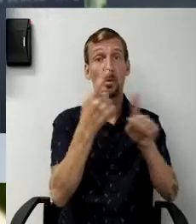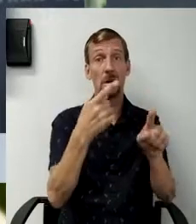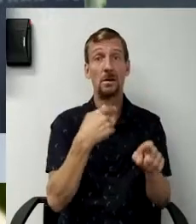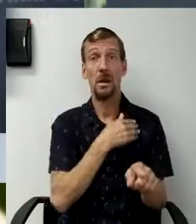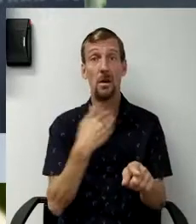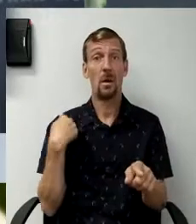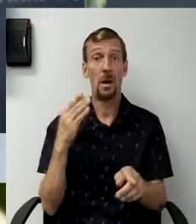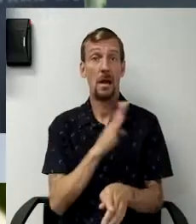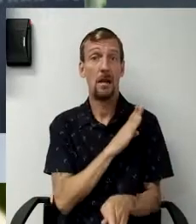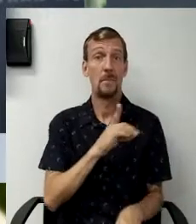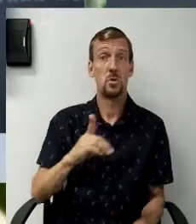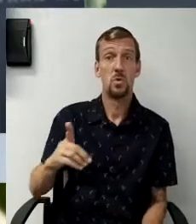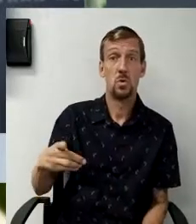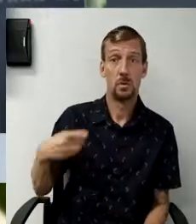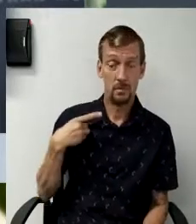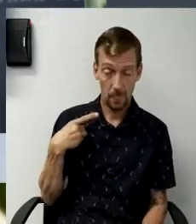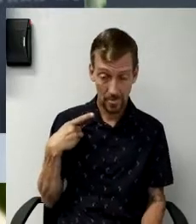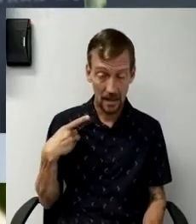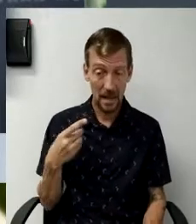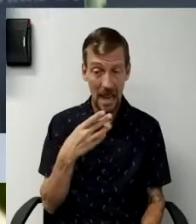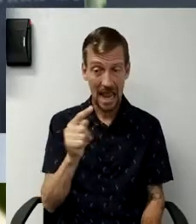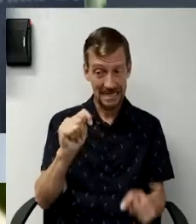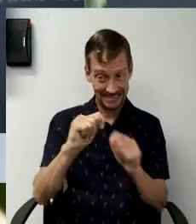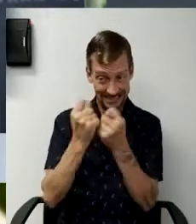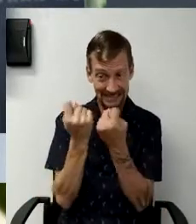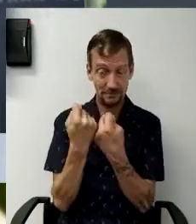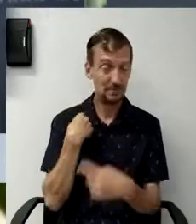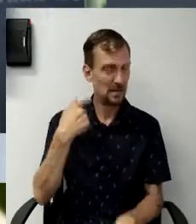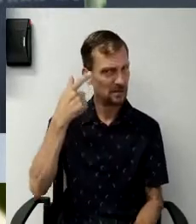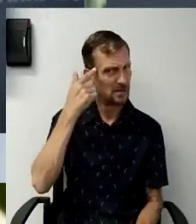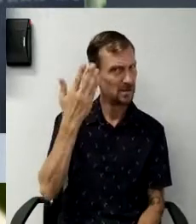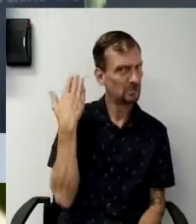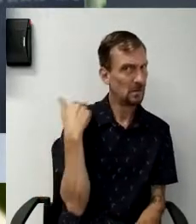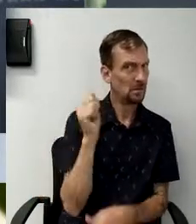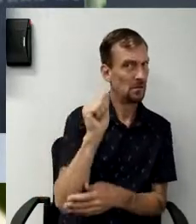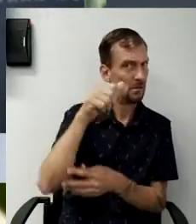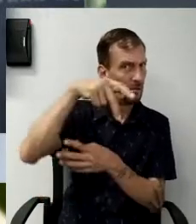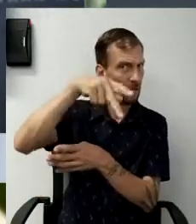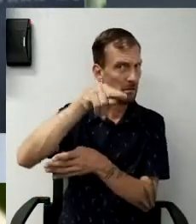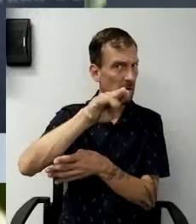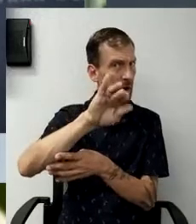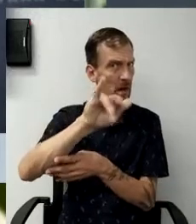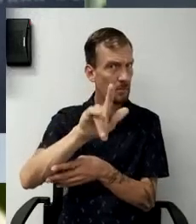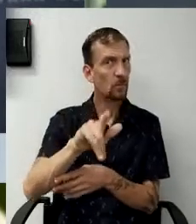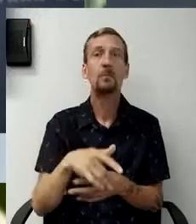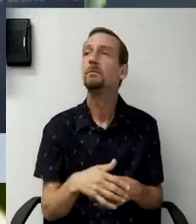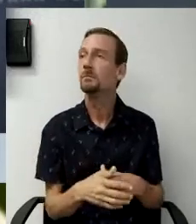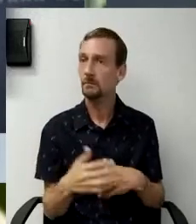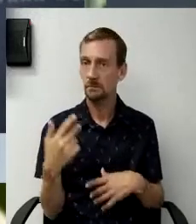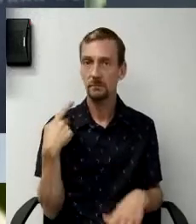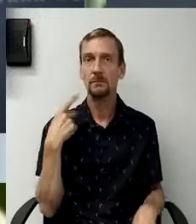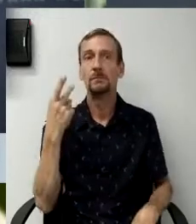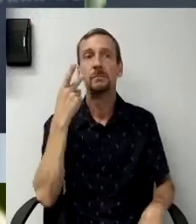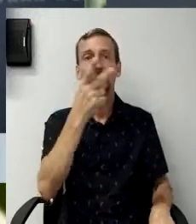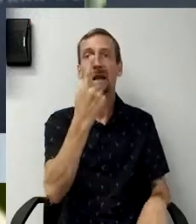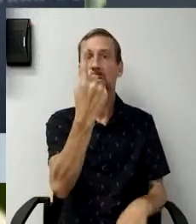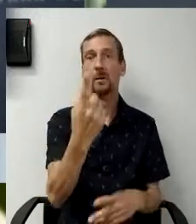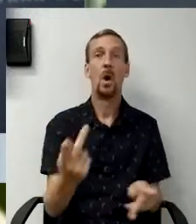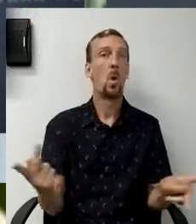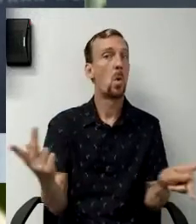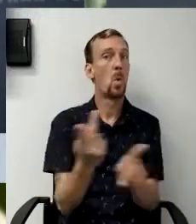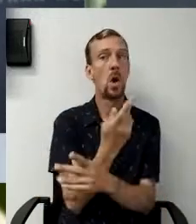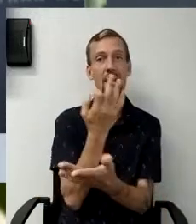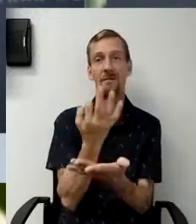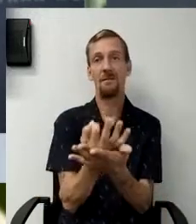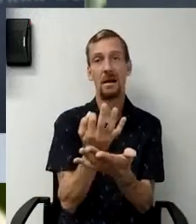our board, I think it was back in April. We had really seen one of the worst